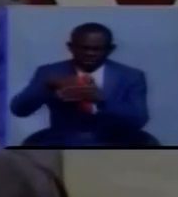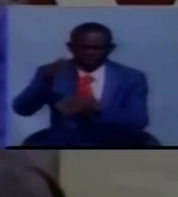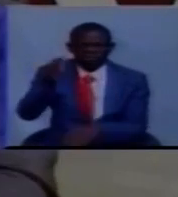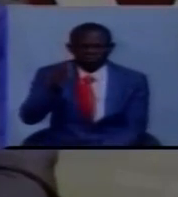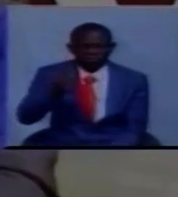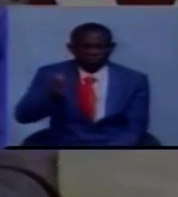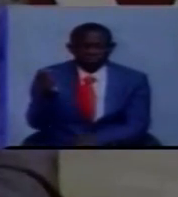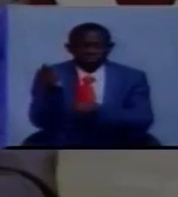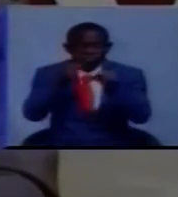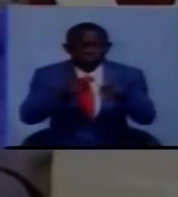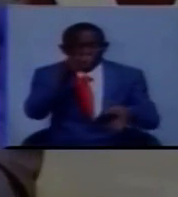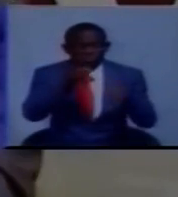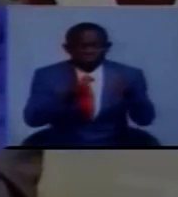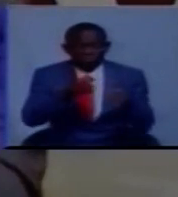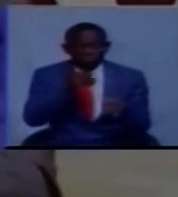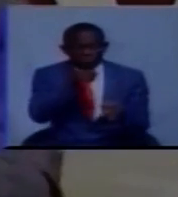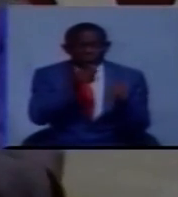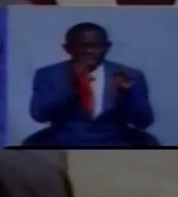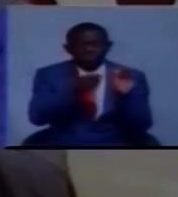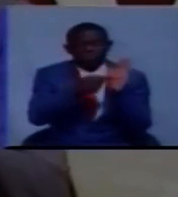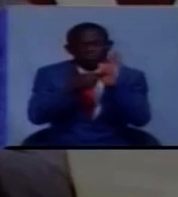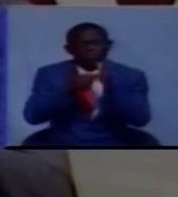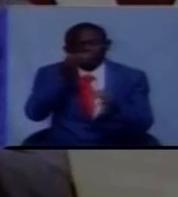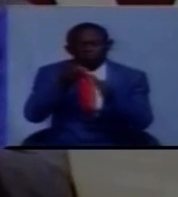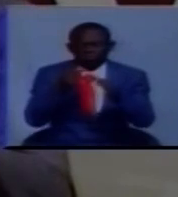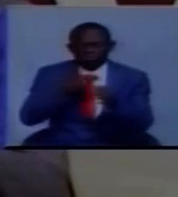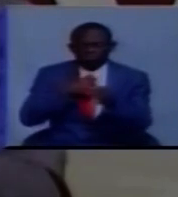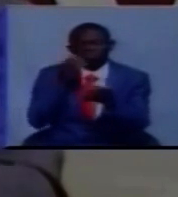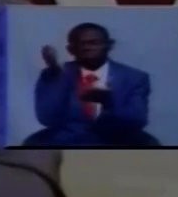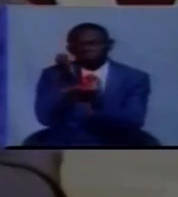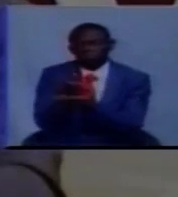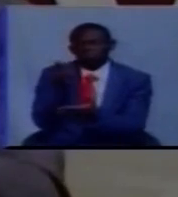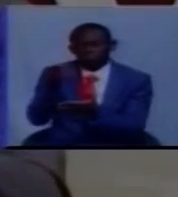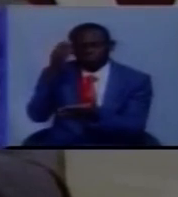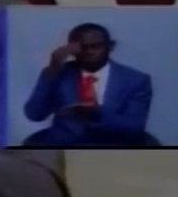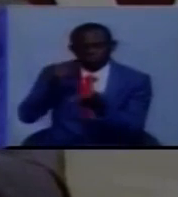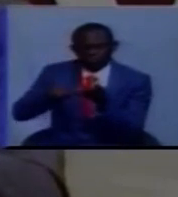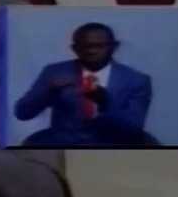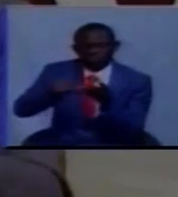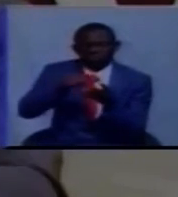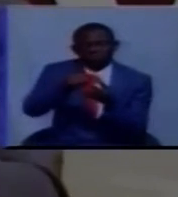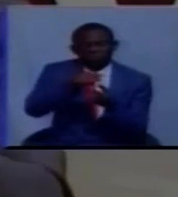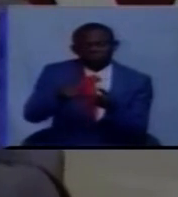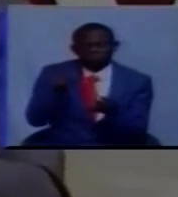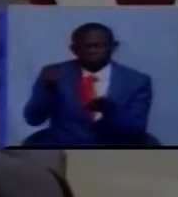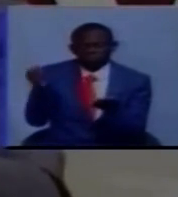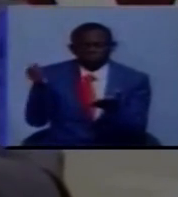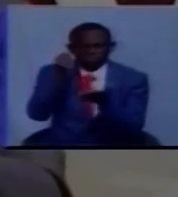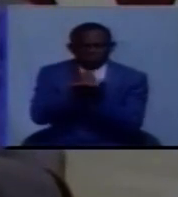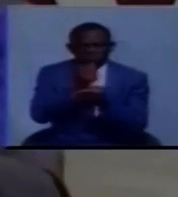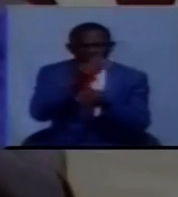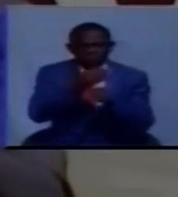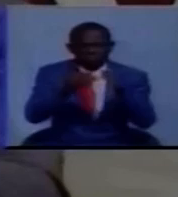went to court, you'll be able to prove to the court that this is why I got rid of this person. I employed him as a bricklayer. I expect a bricklayer